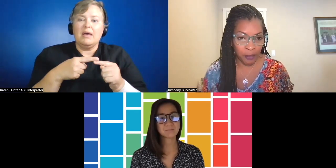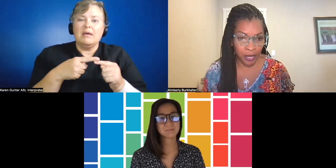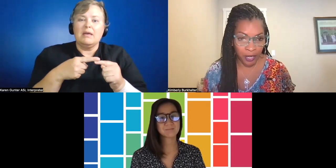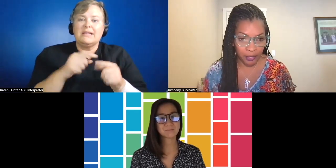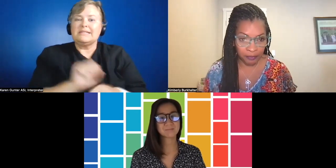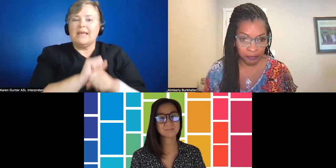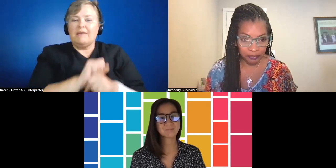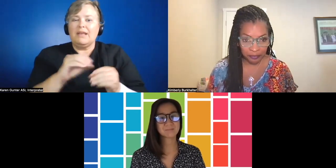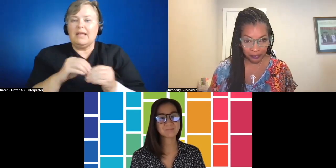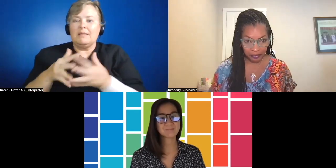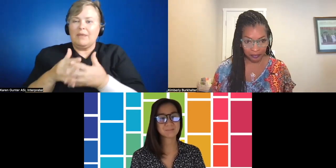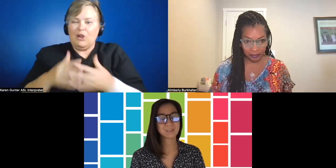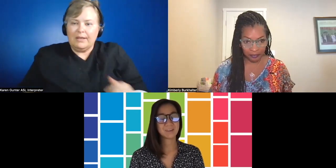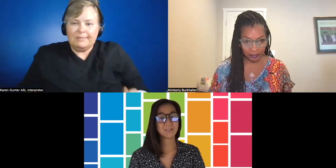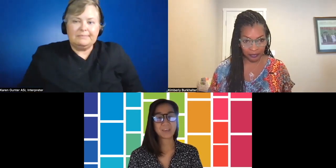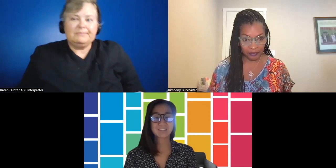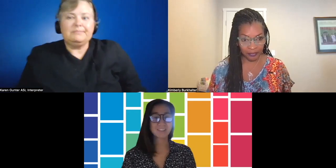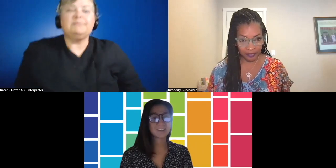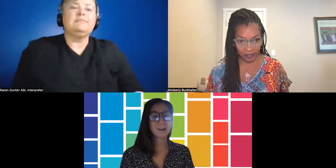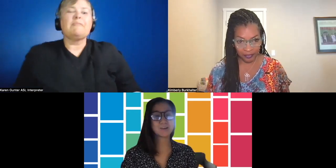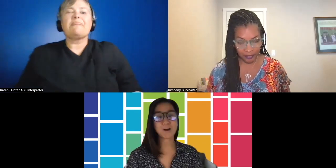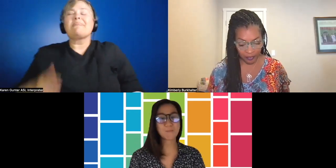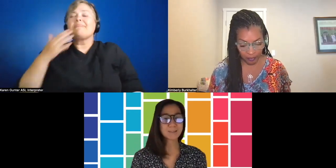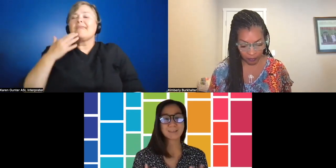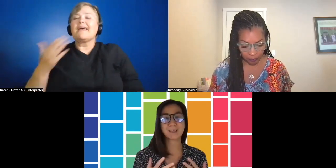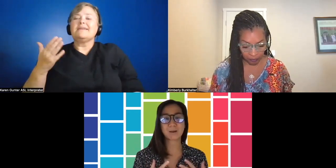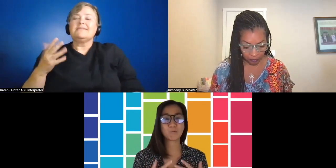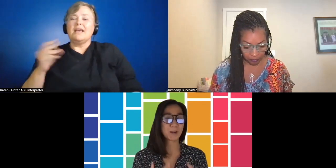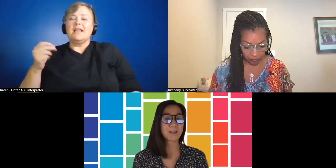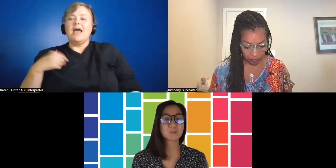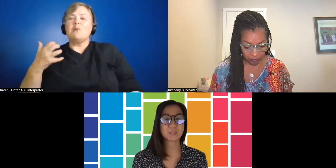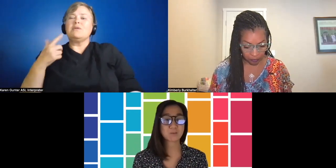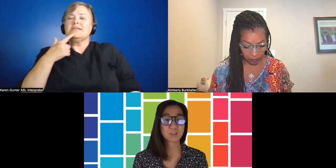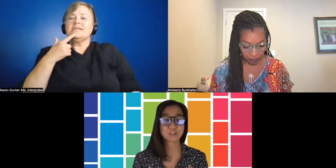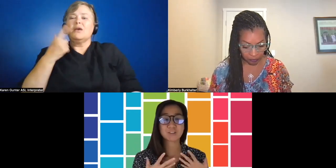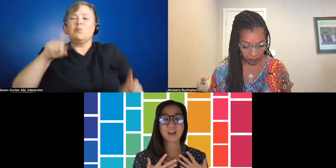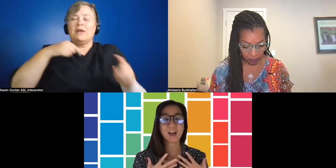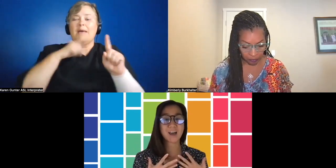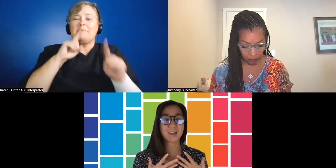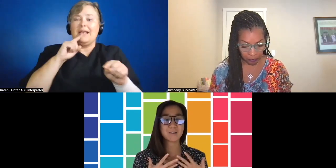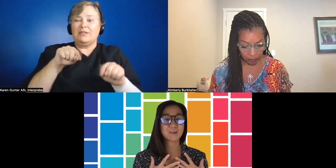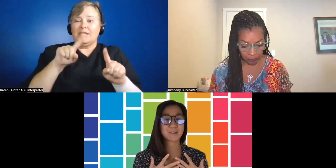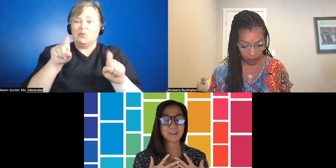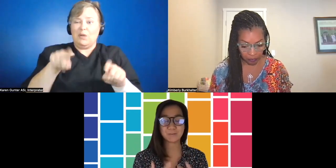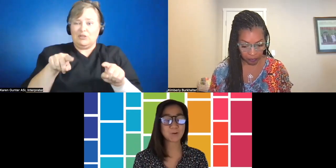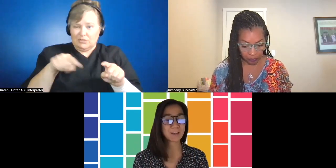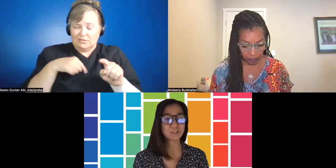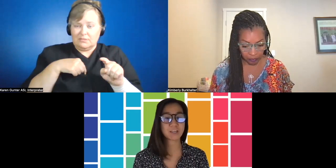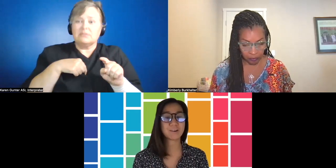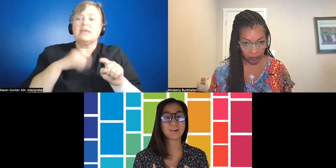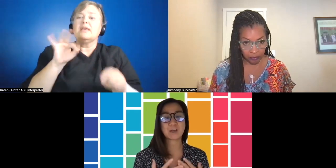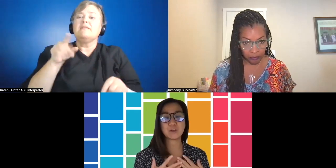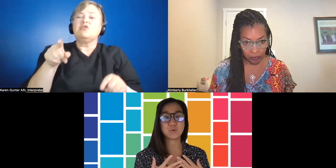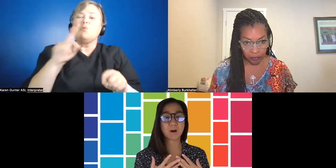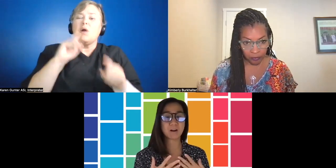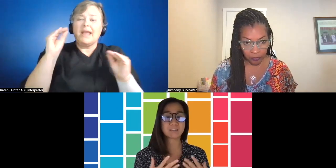slavery in America. Thanks. And, I want to say that when I'm answering these questions, if you are an